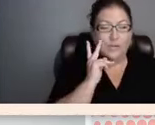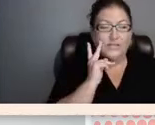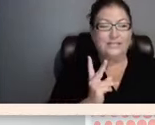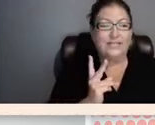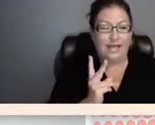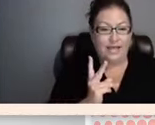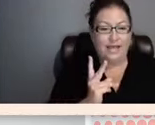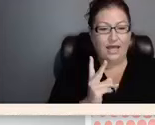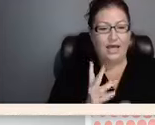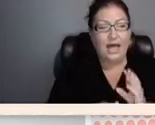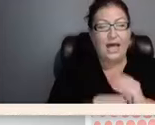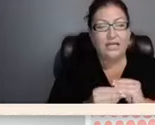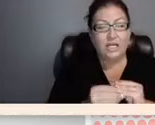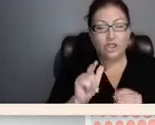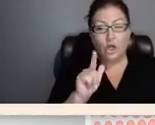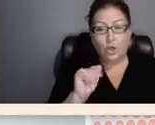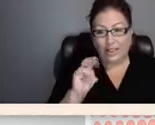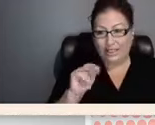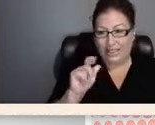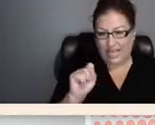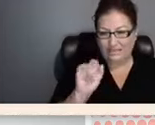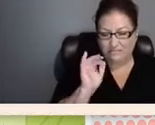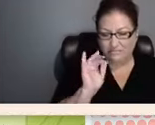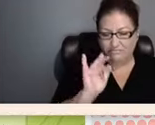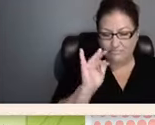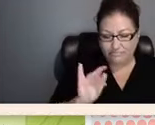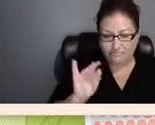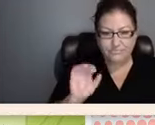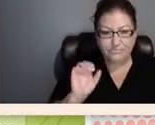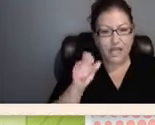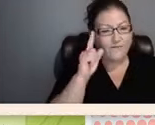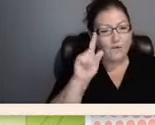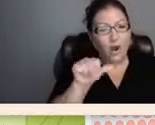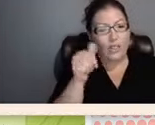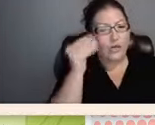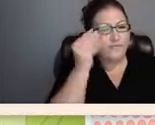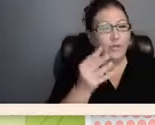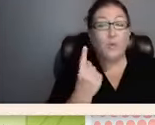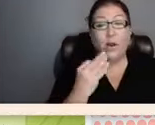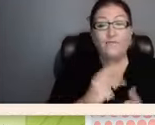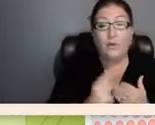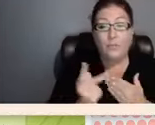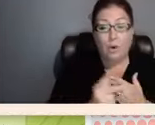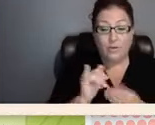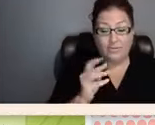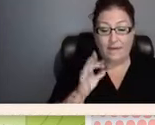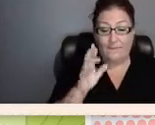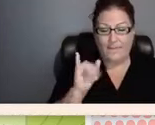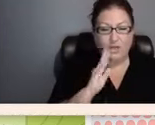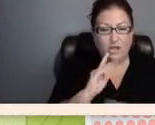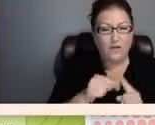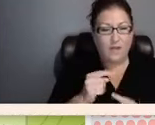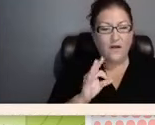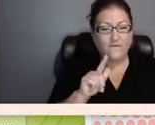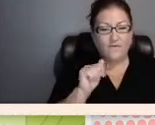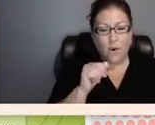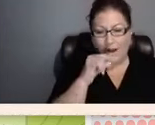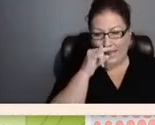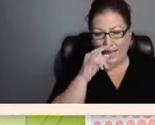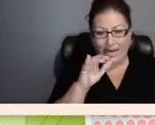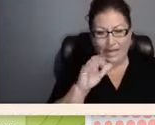additional links for other information. One of the programs that Mary had referred to is Florida Kid Care. The link is there